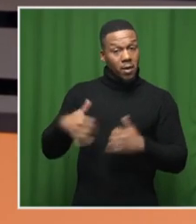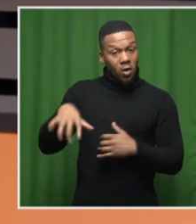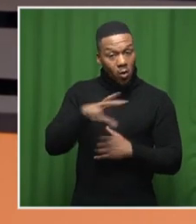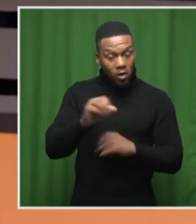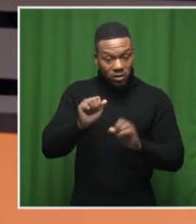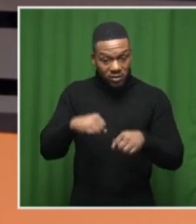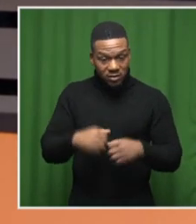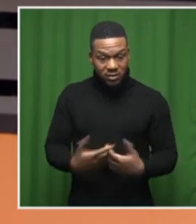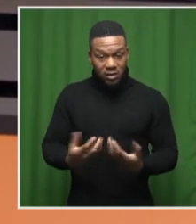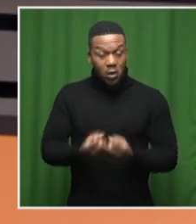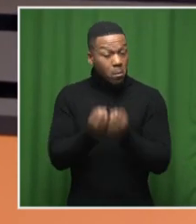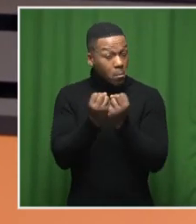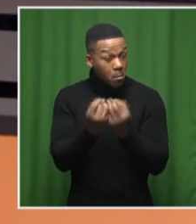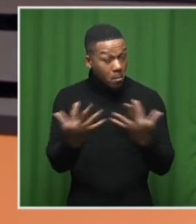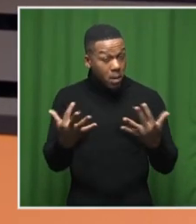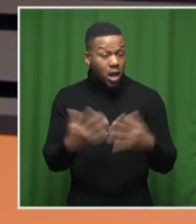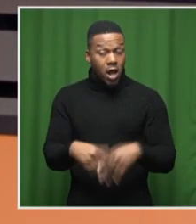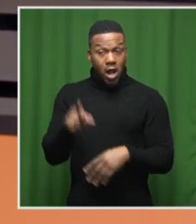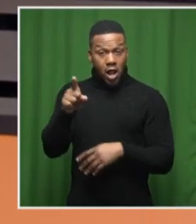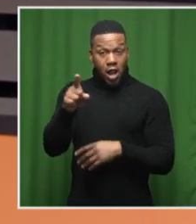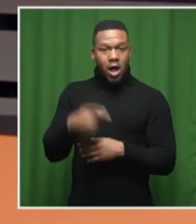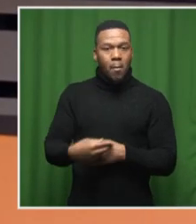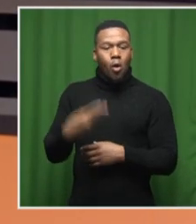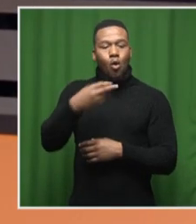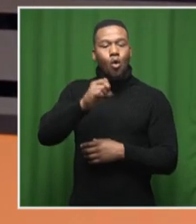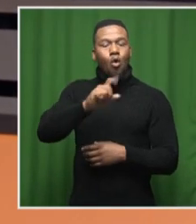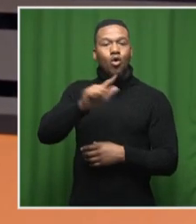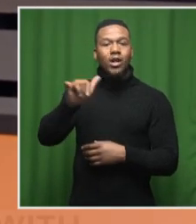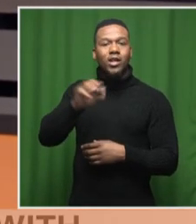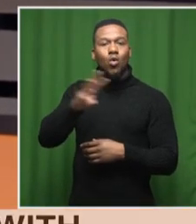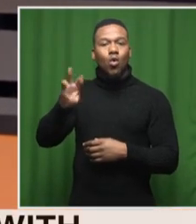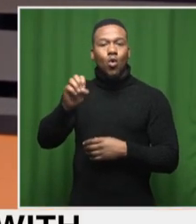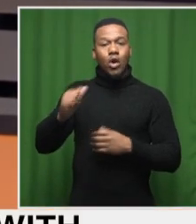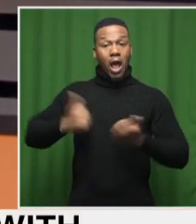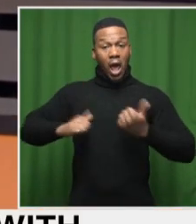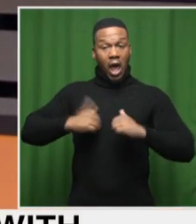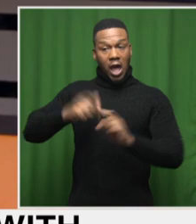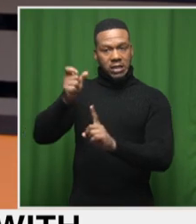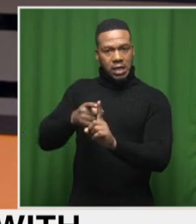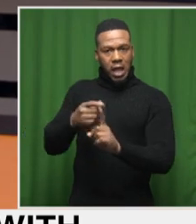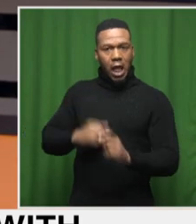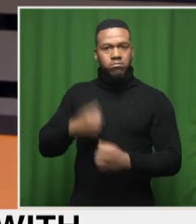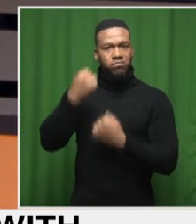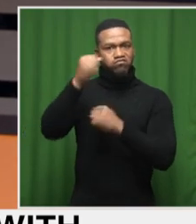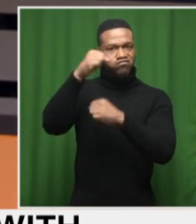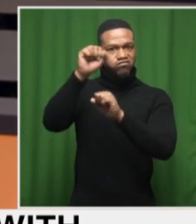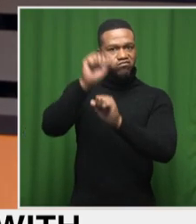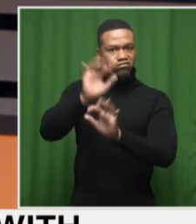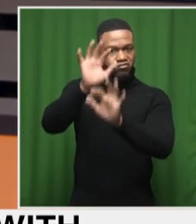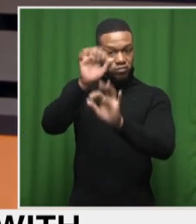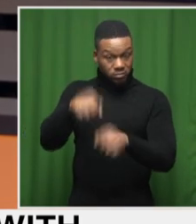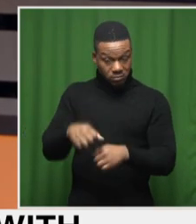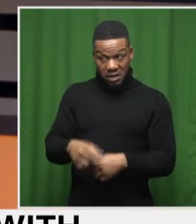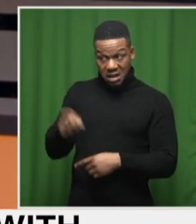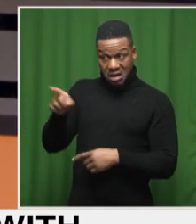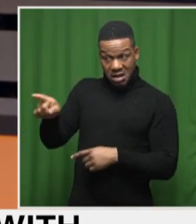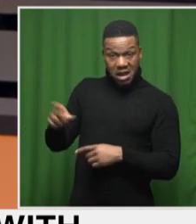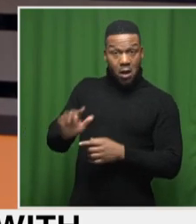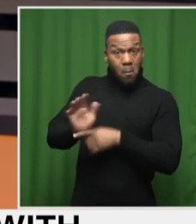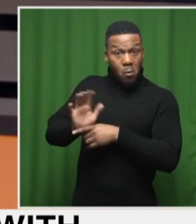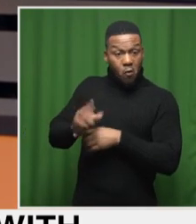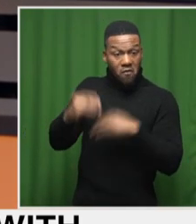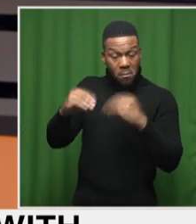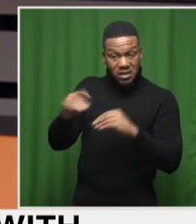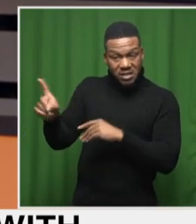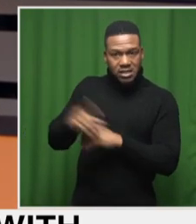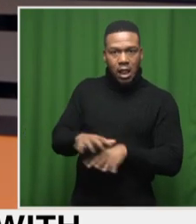Well, thousands of Hollywood actors have gone on strike, effectively bringing the giant movie and television business to a halt as they joined